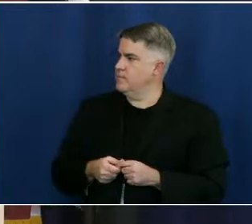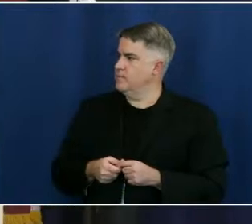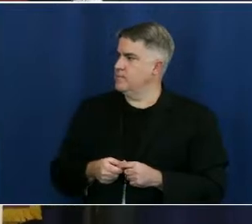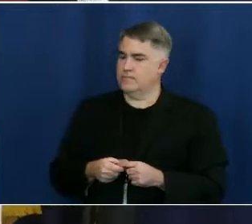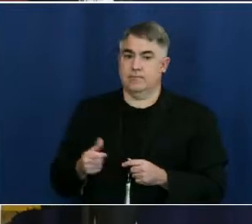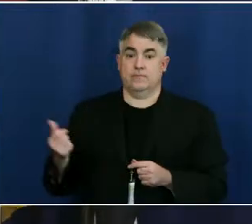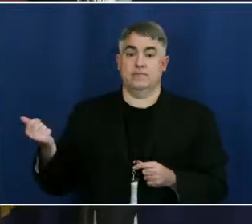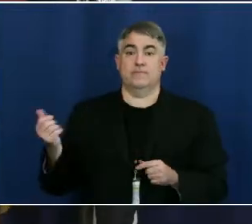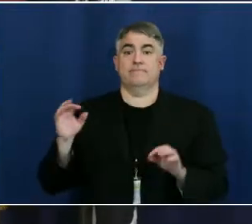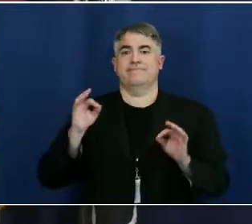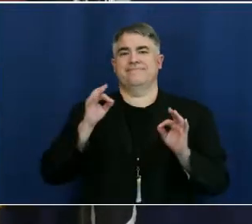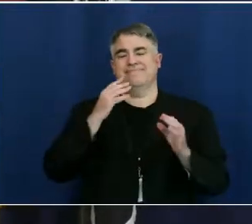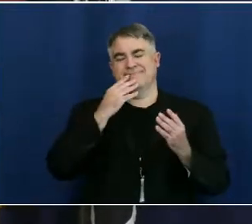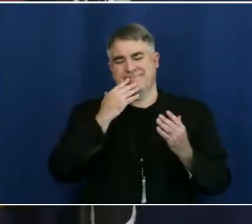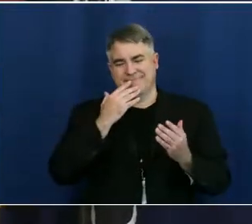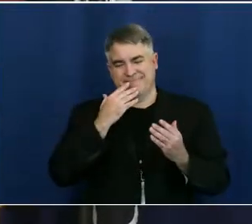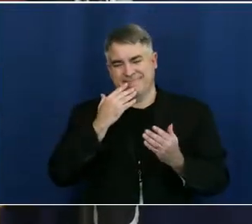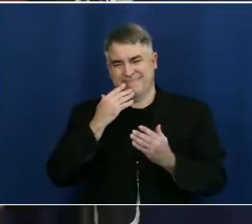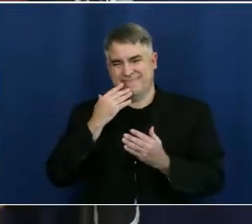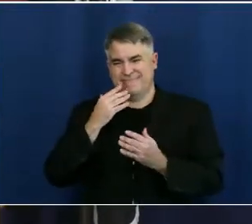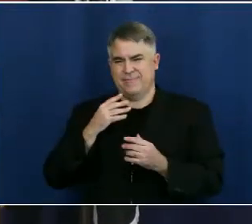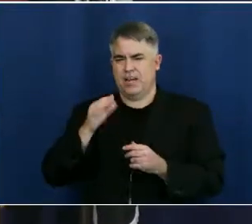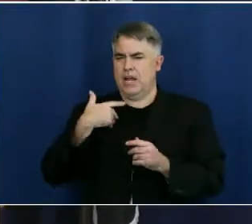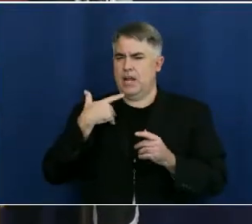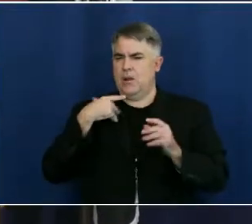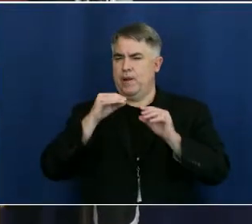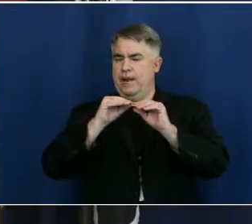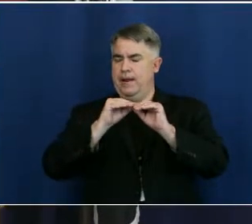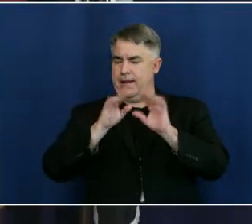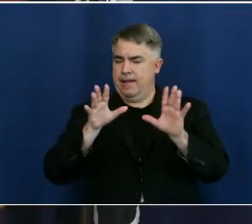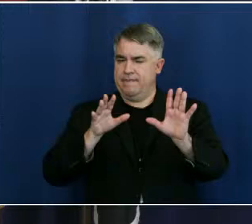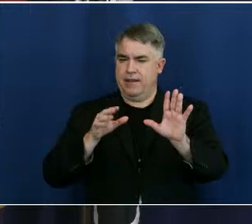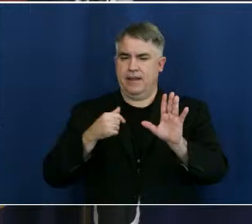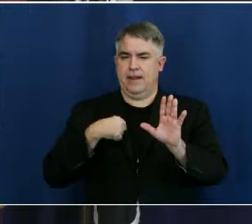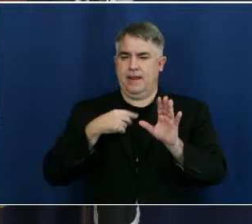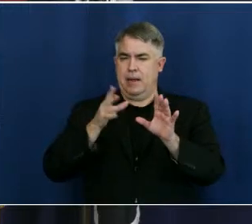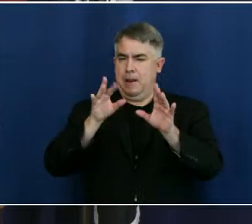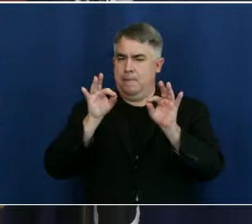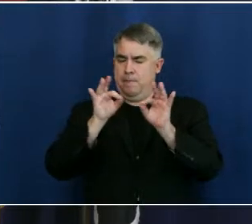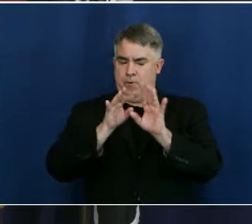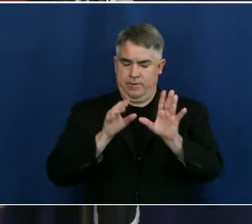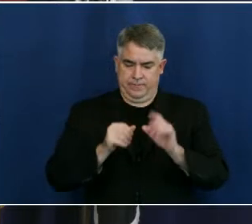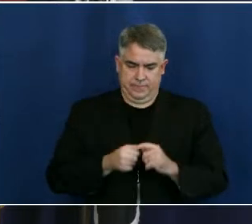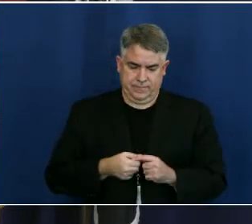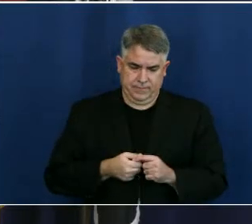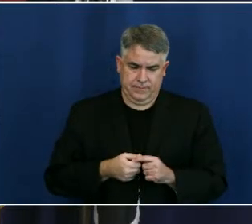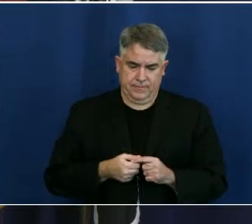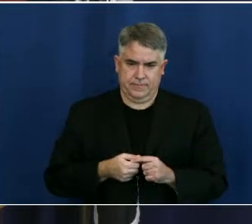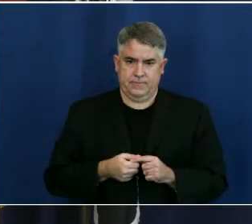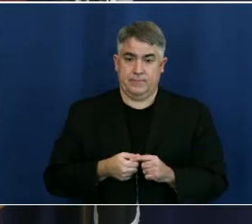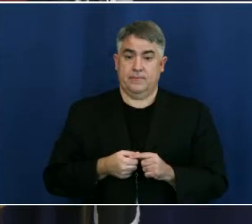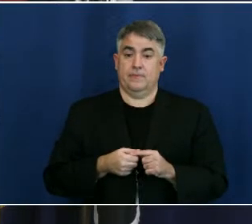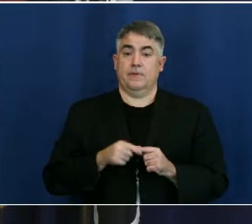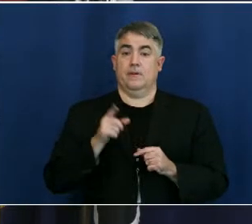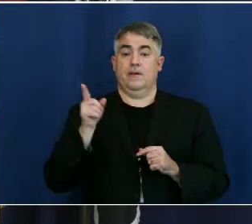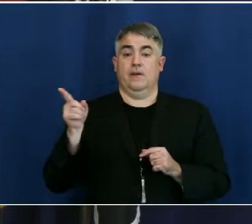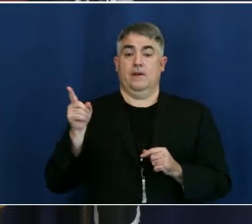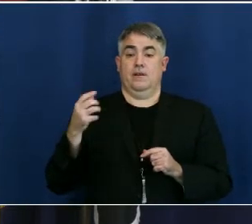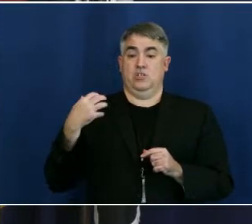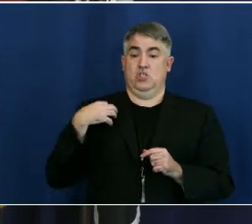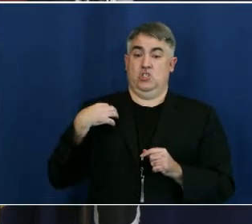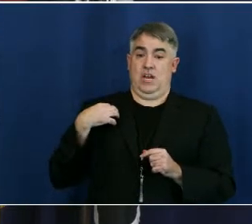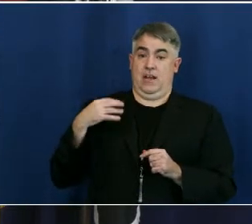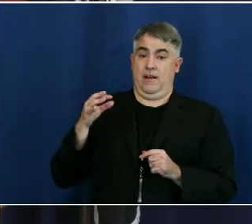Thanks, Paul, for the opportunity to clarify this important issue. Chair Fletcher is absolutely correct. If